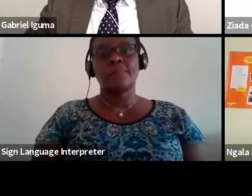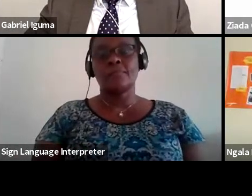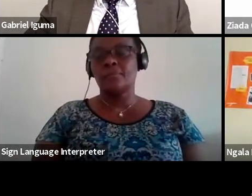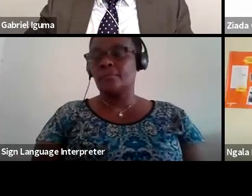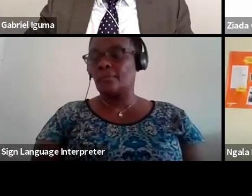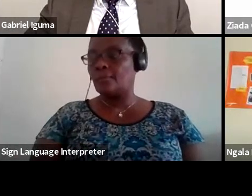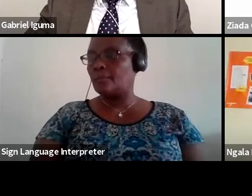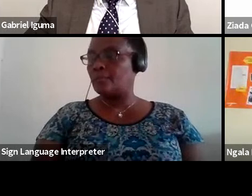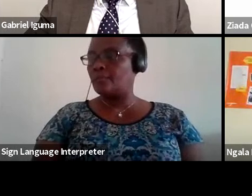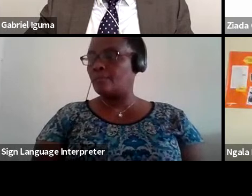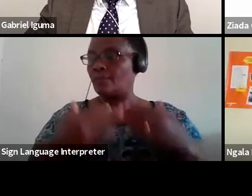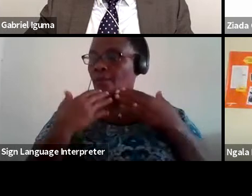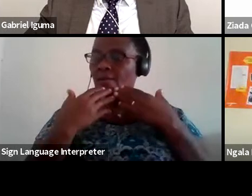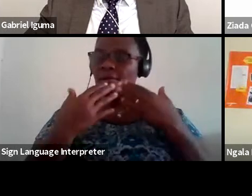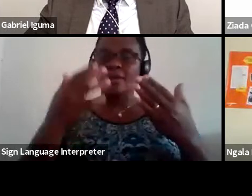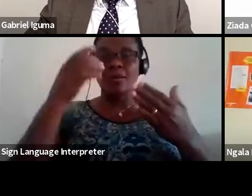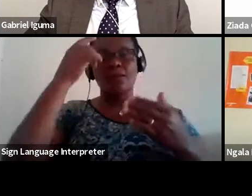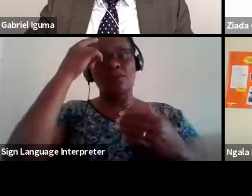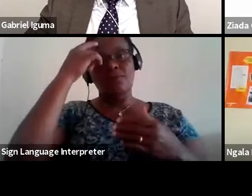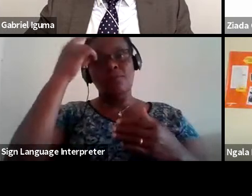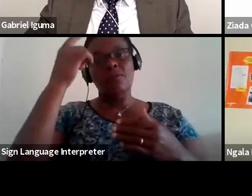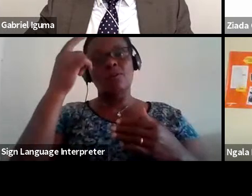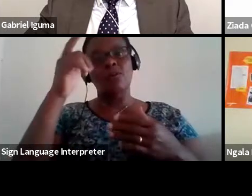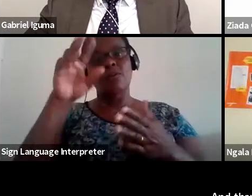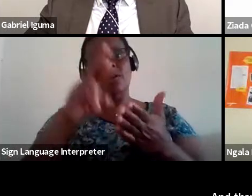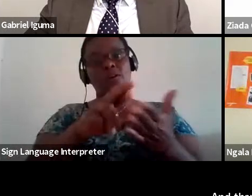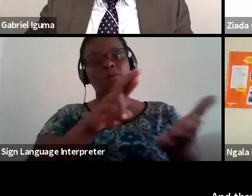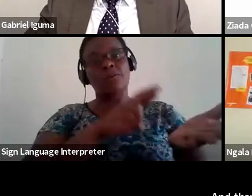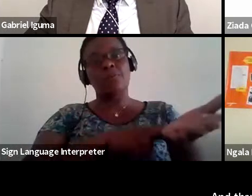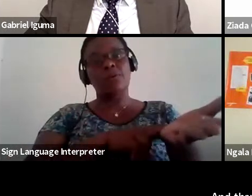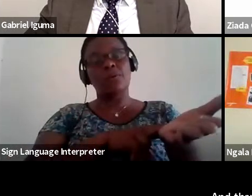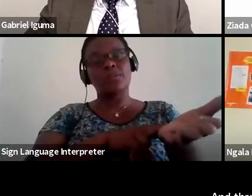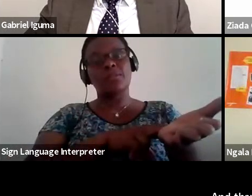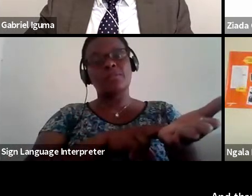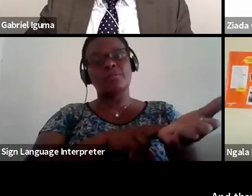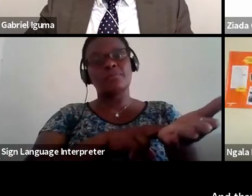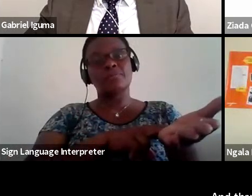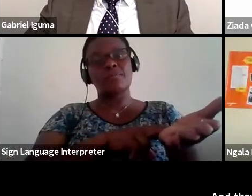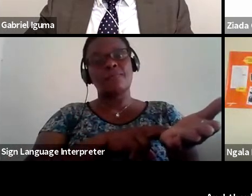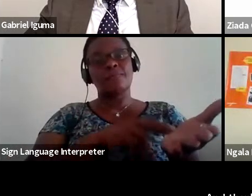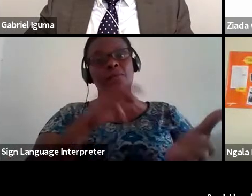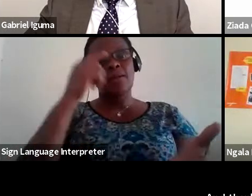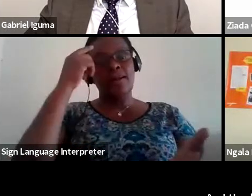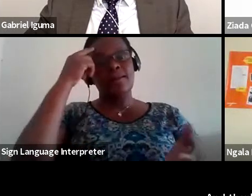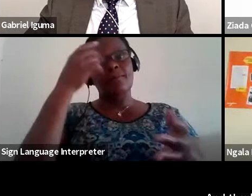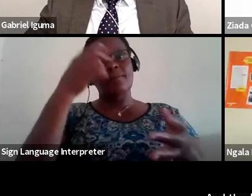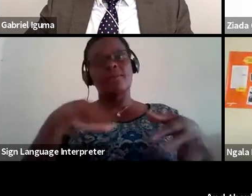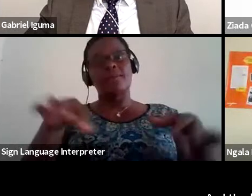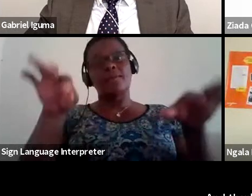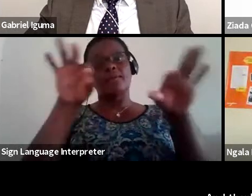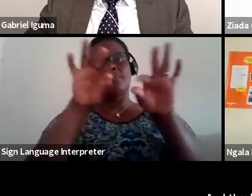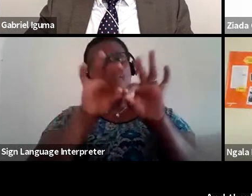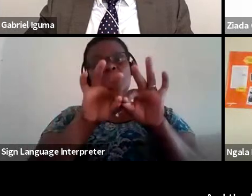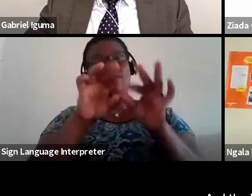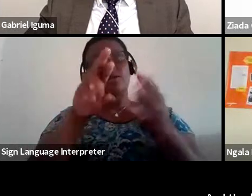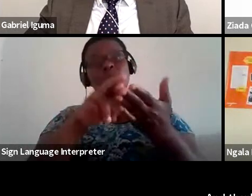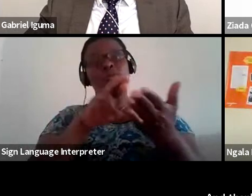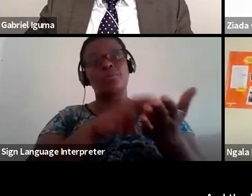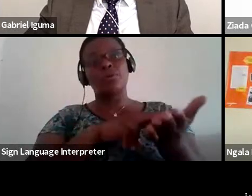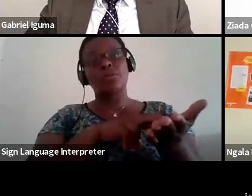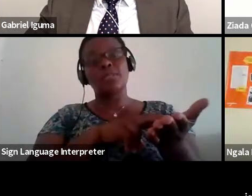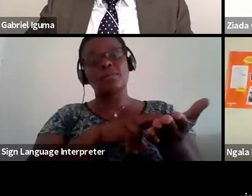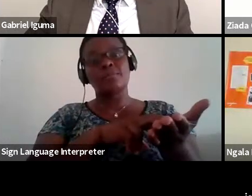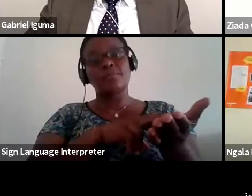Thank you for Sepesa for the report. I think it is an important report at a very